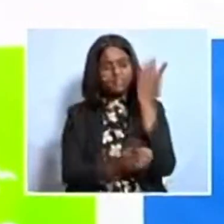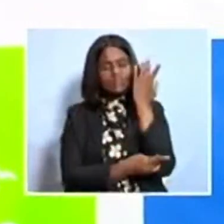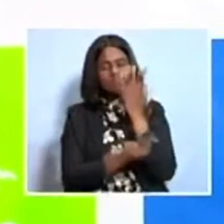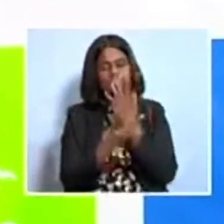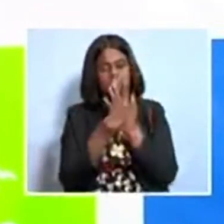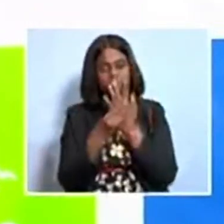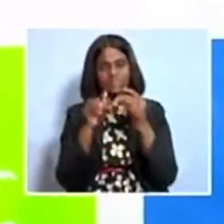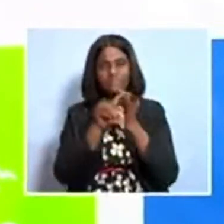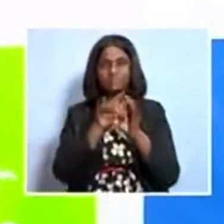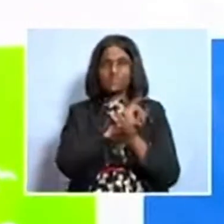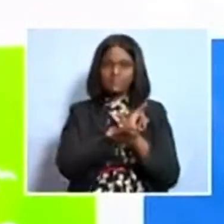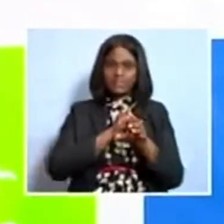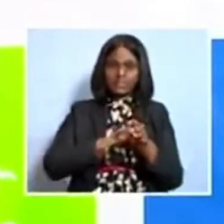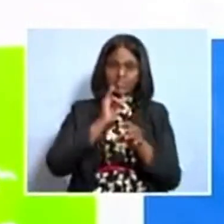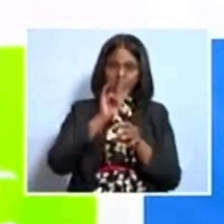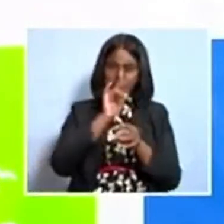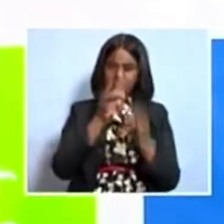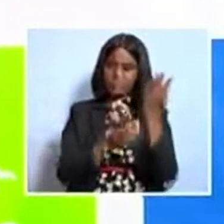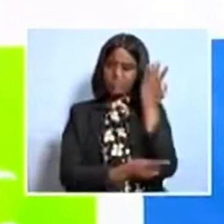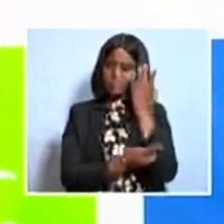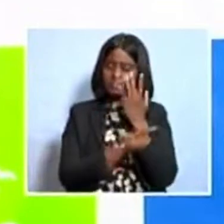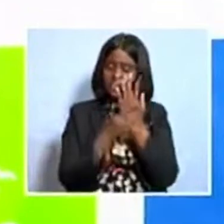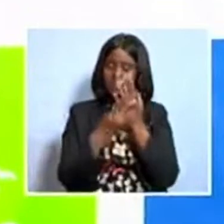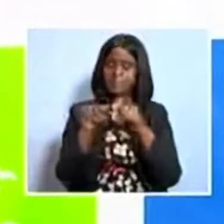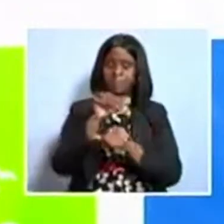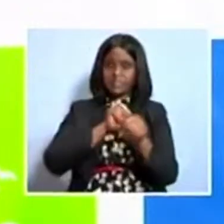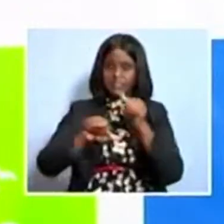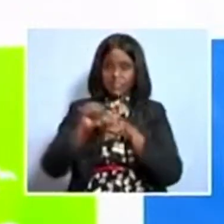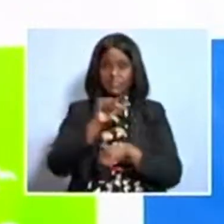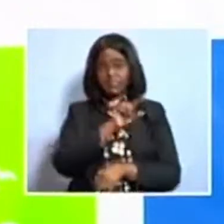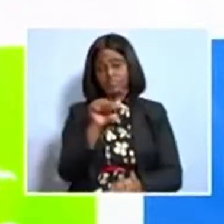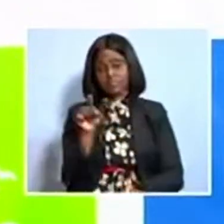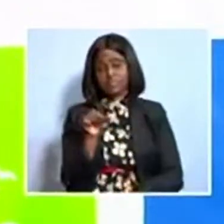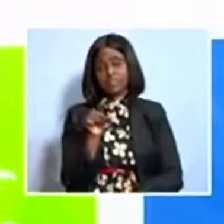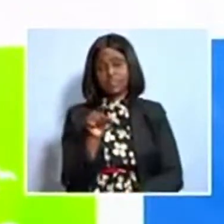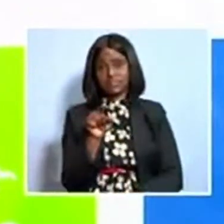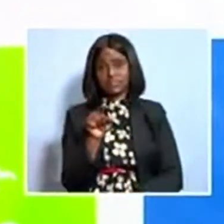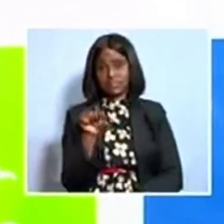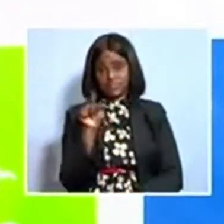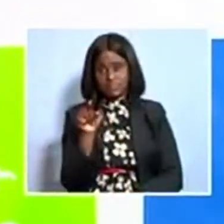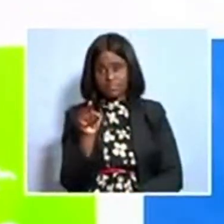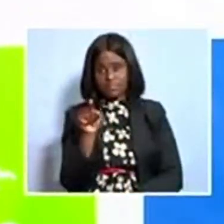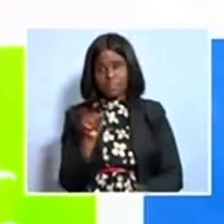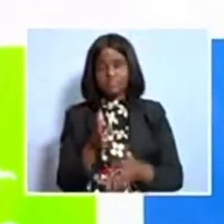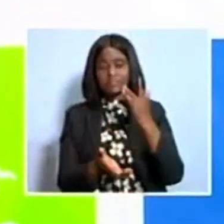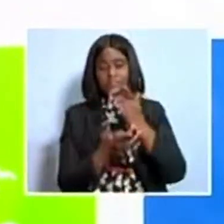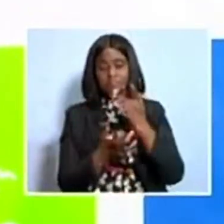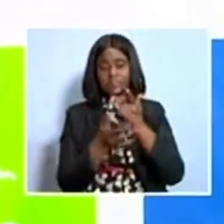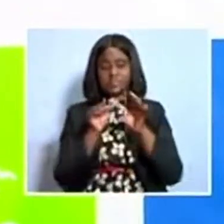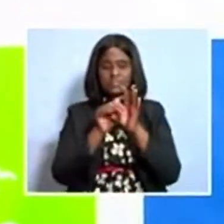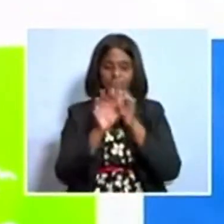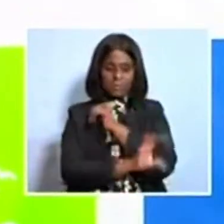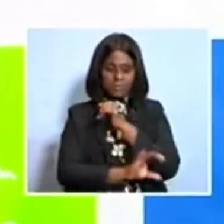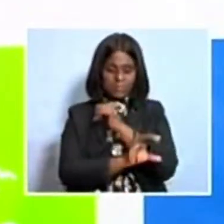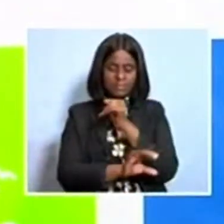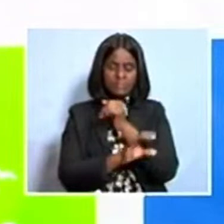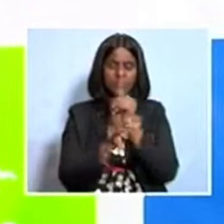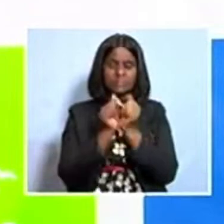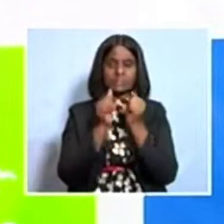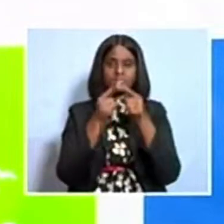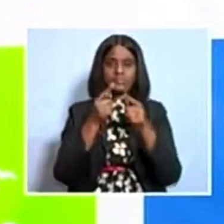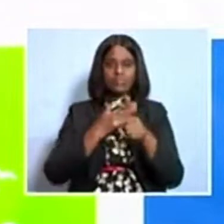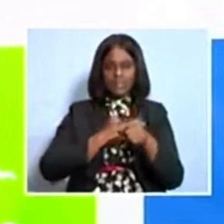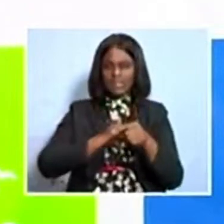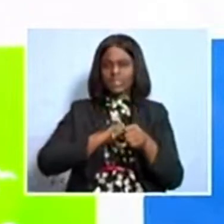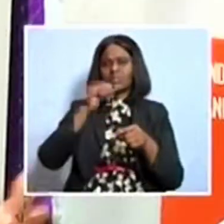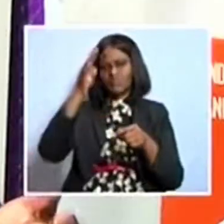in industry, right? Developing industries around providing that technology in country, and so on. I know my